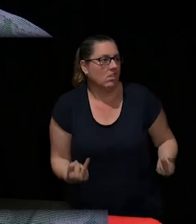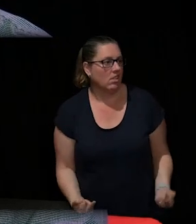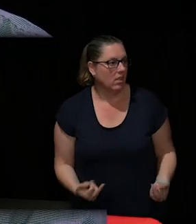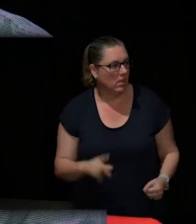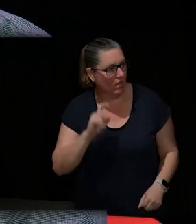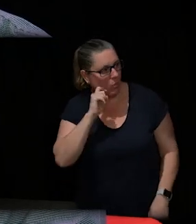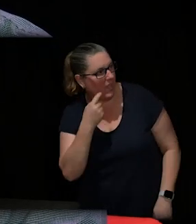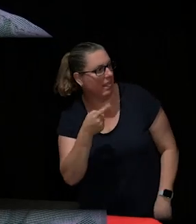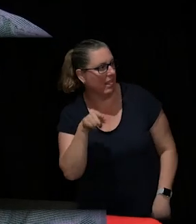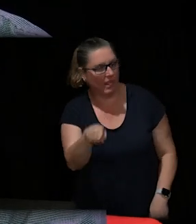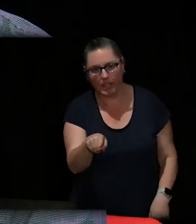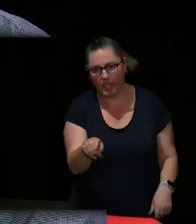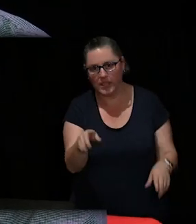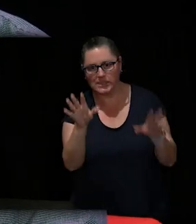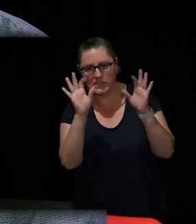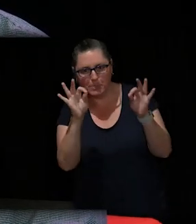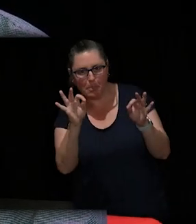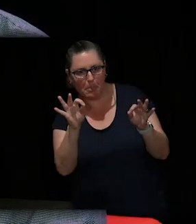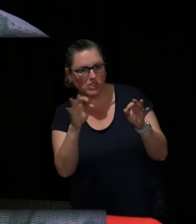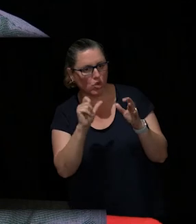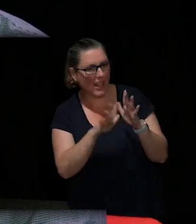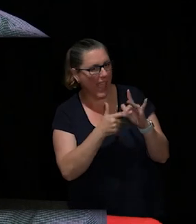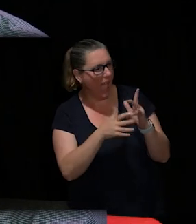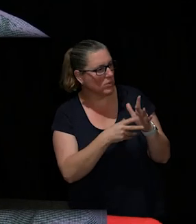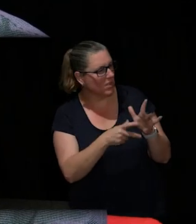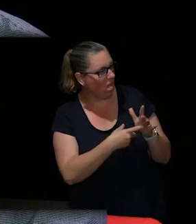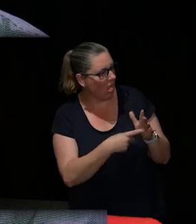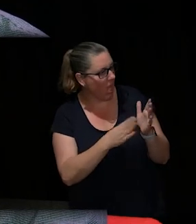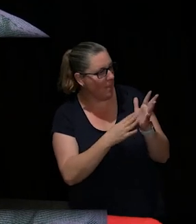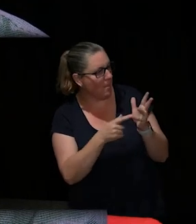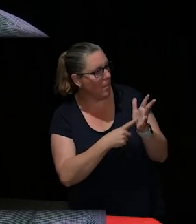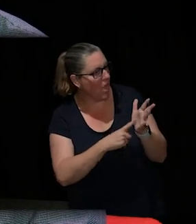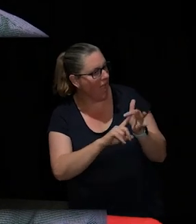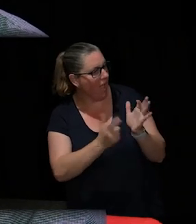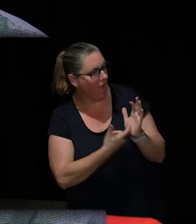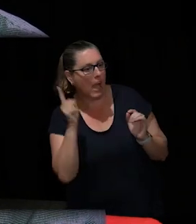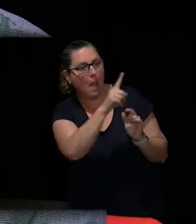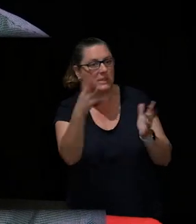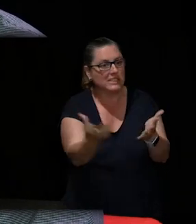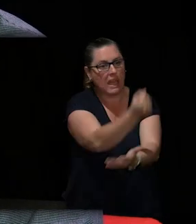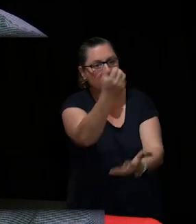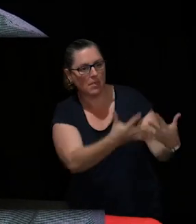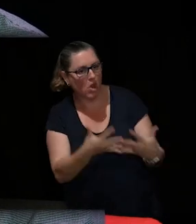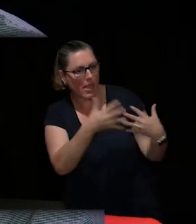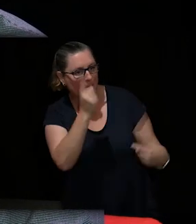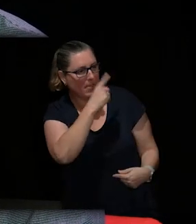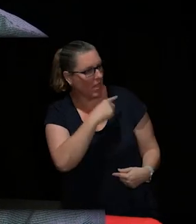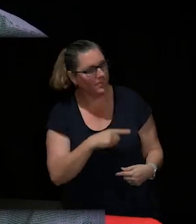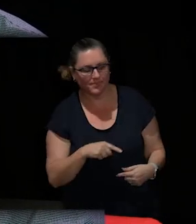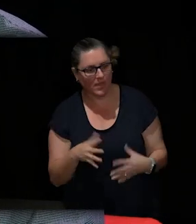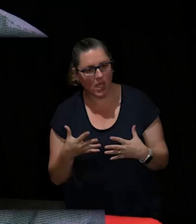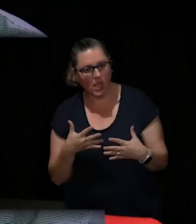Special Counsel Mueller is coming to the rescue. I think that Americans need to organize and get out and vote, which they are. Things are